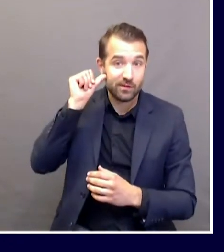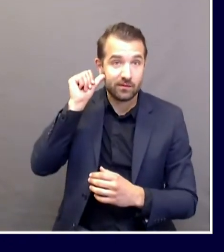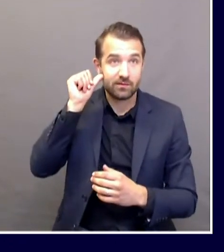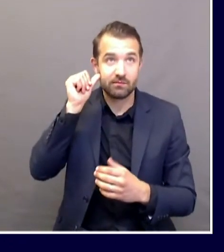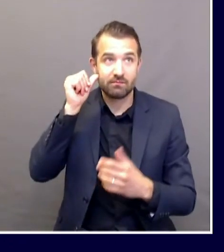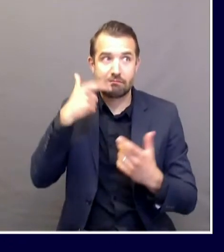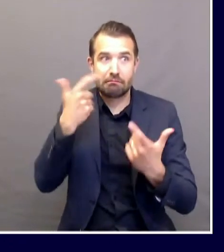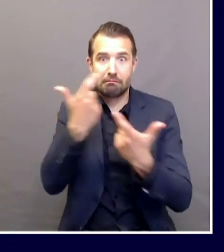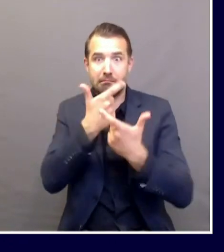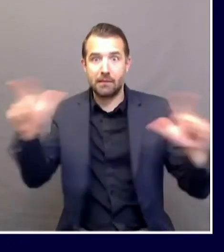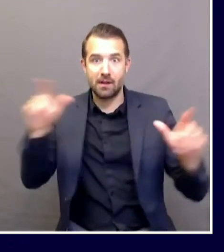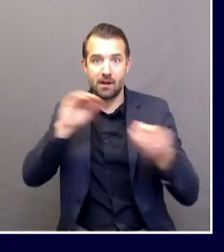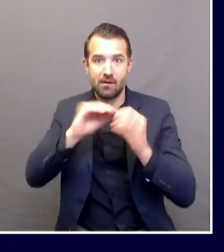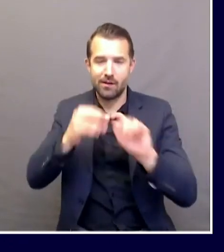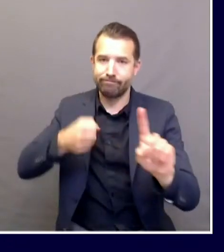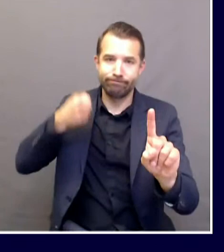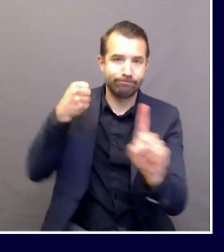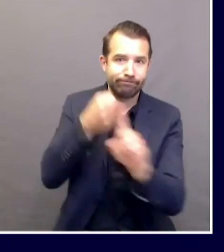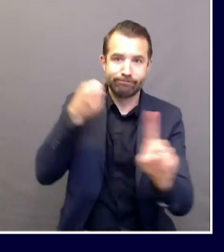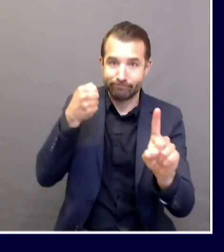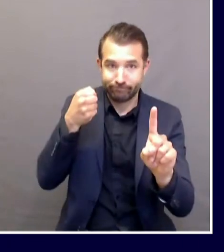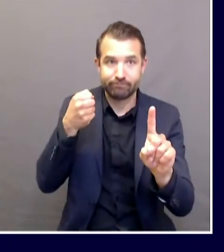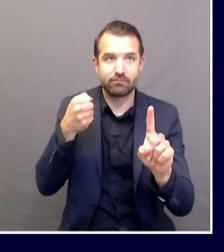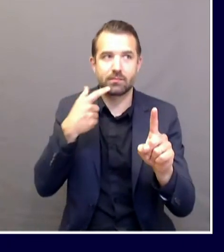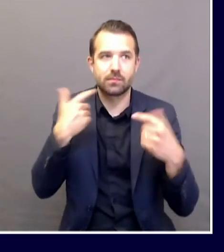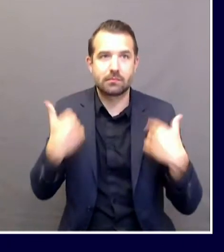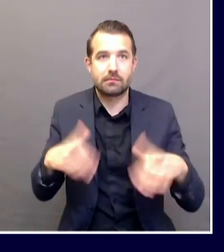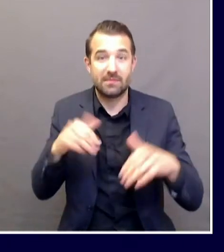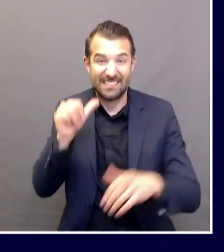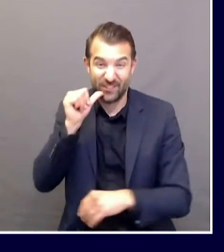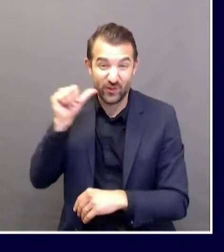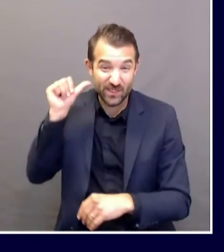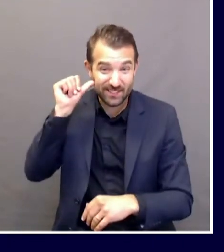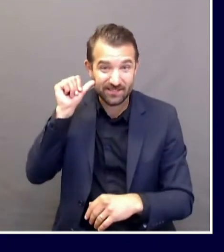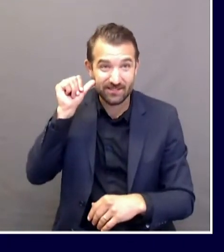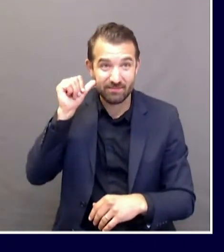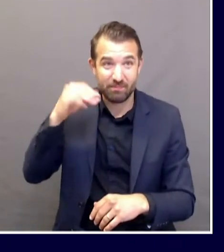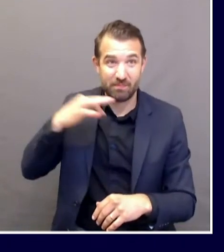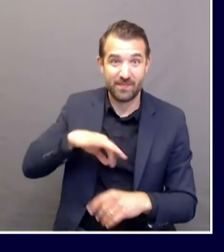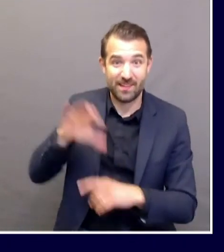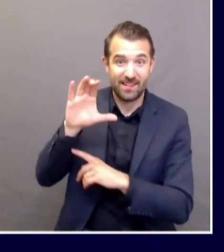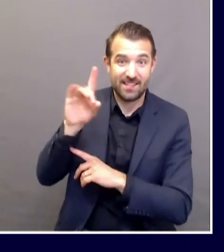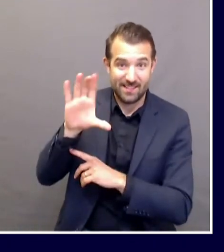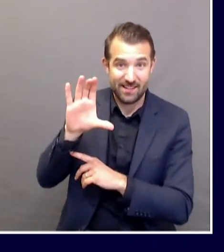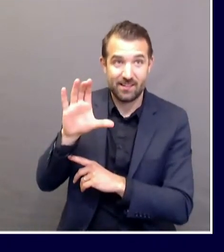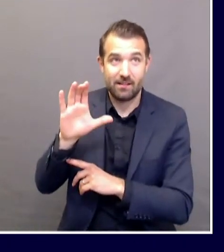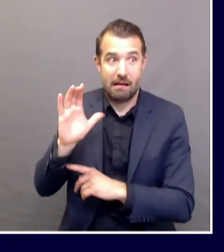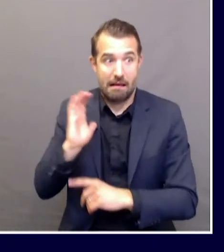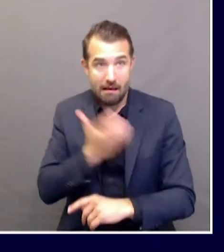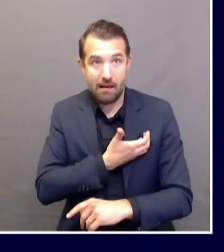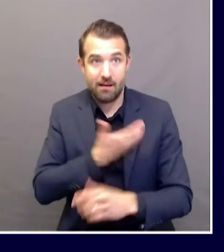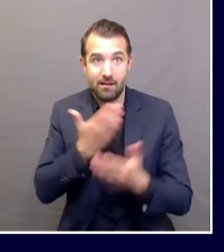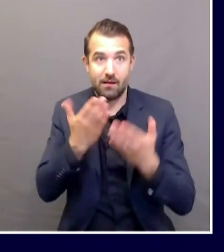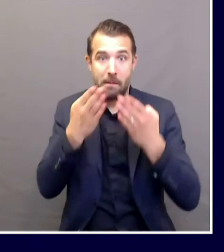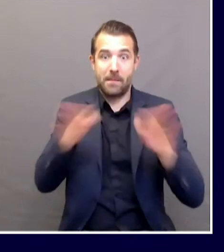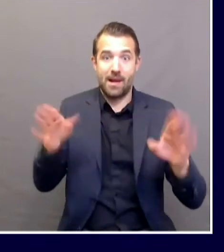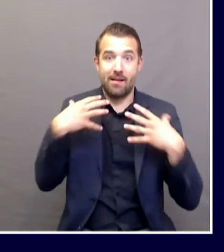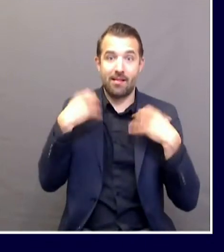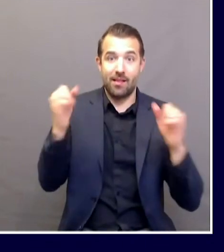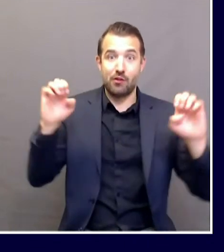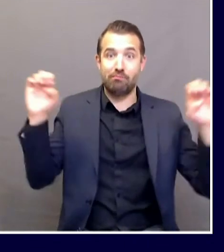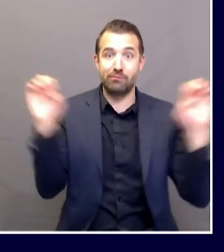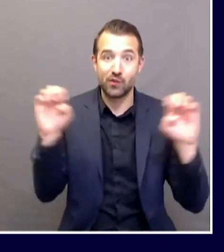distribution. Yesterday, Maine CDC's Public Health Emergency Preparedness Team delivered its